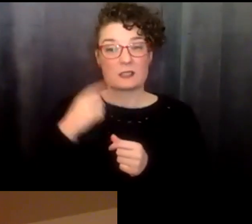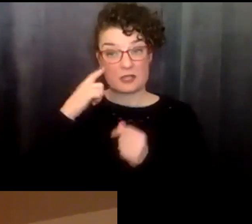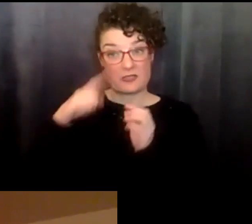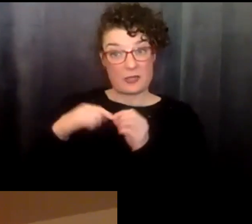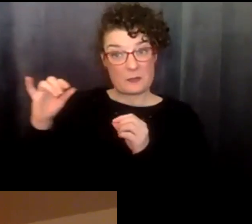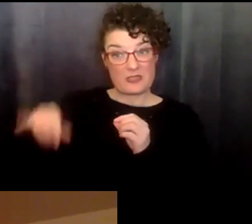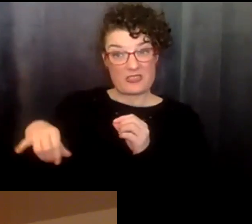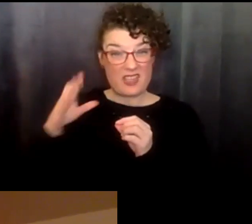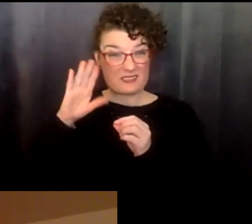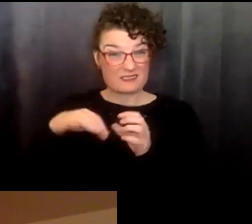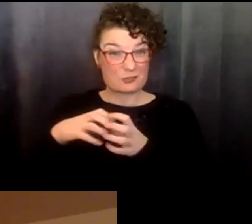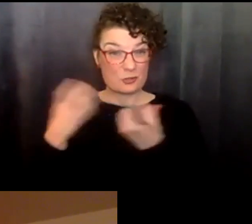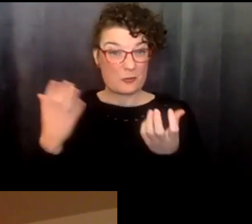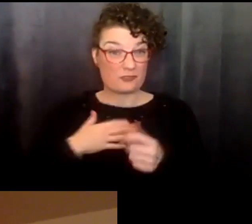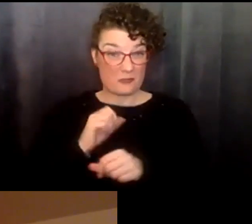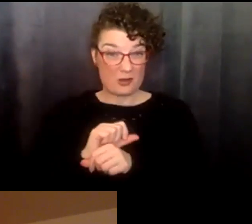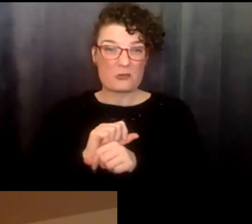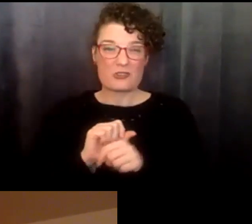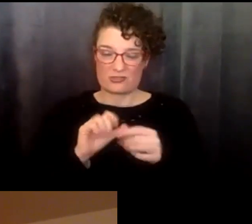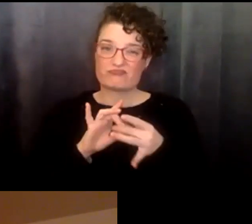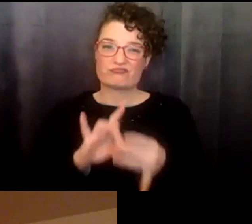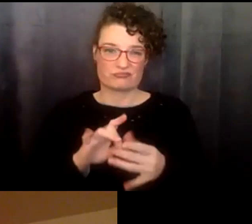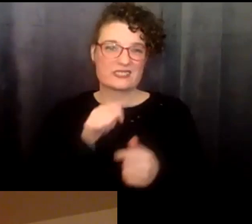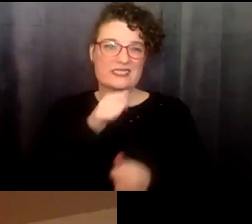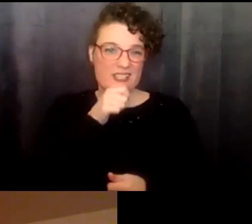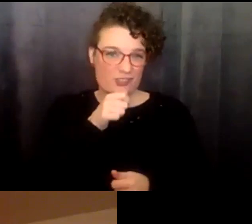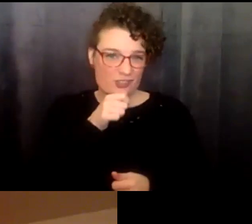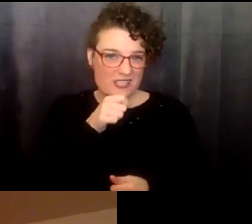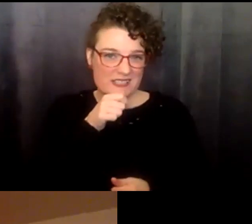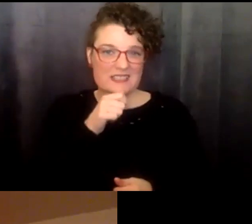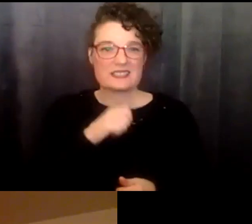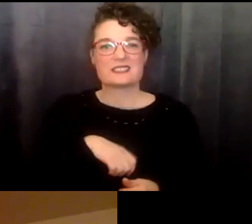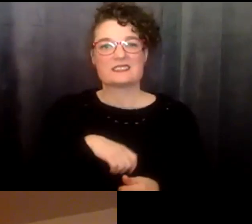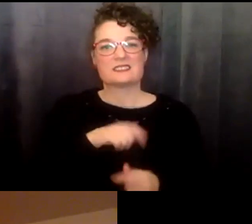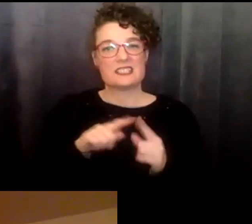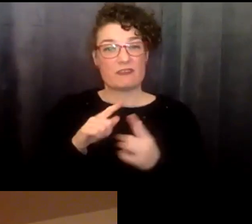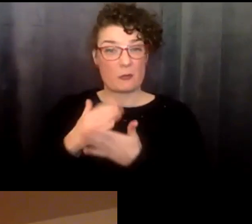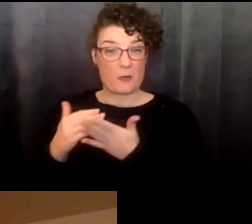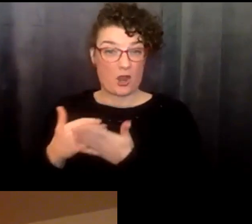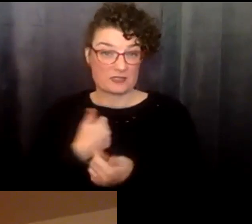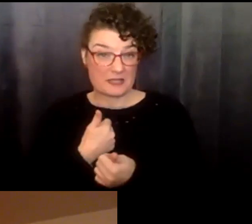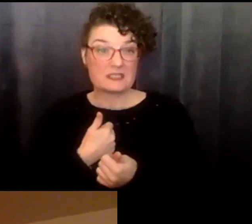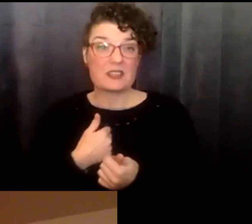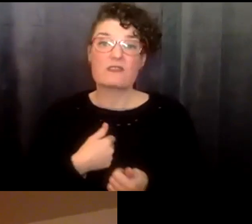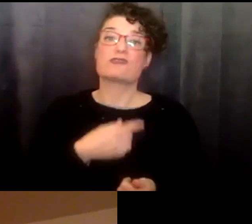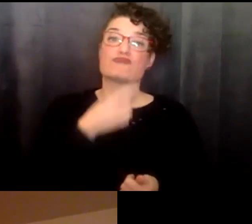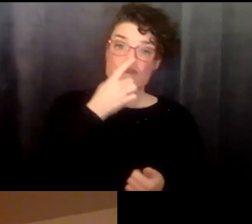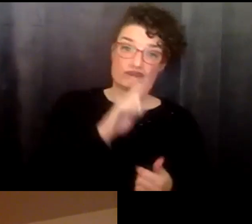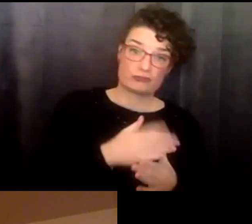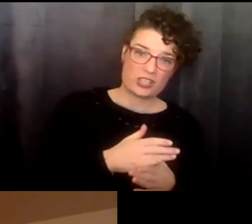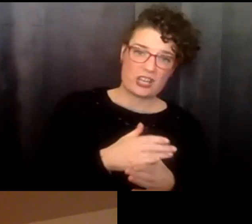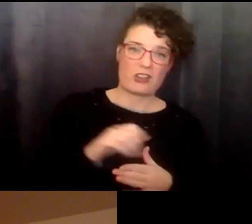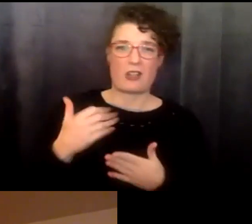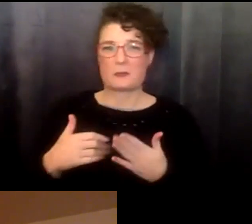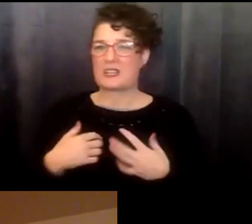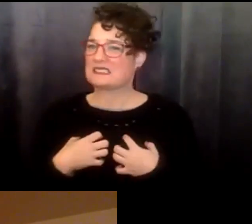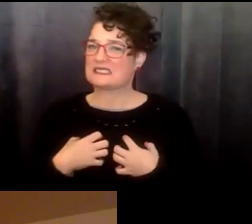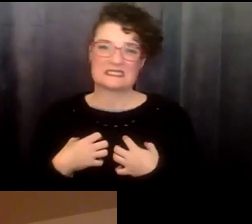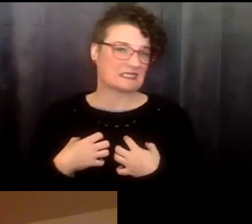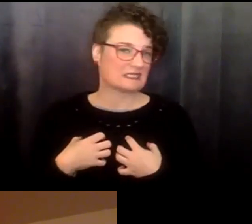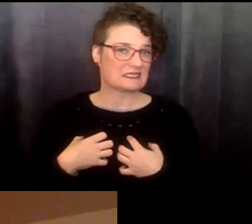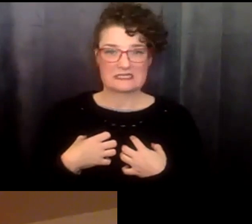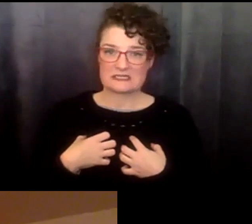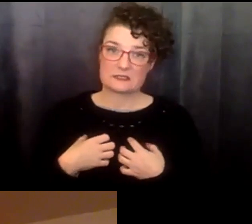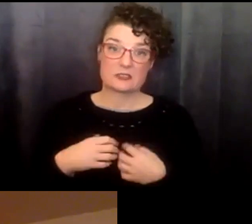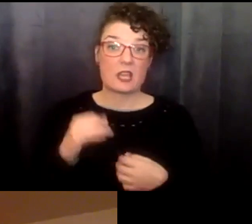so much of my work has to do with secrets. So much of it has to do with the parts that I choose to share and the parts that I don't choose to share, and who